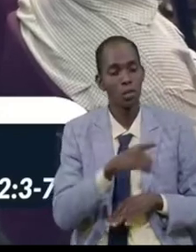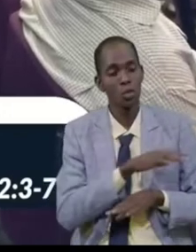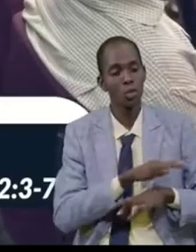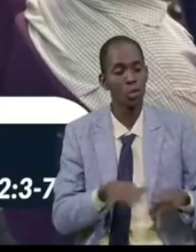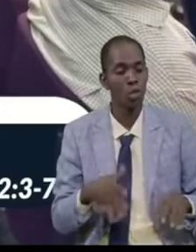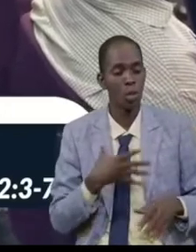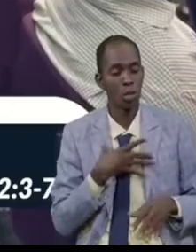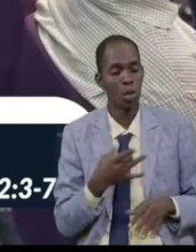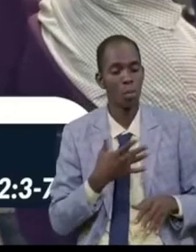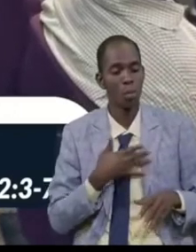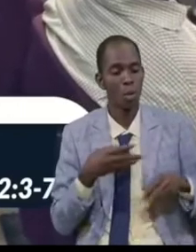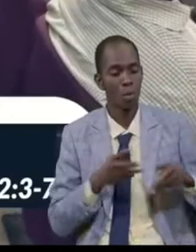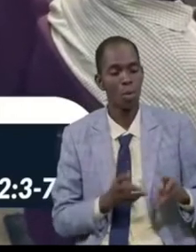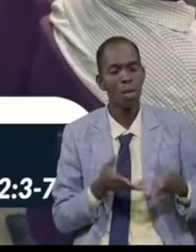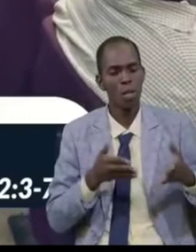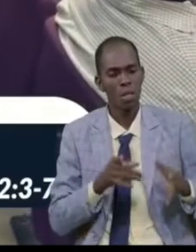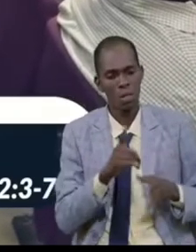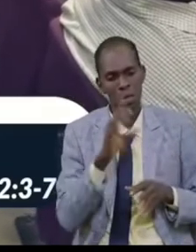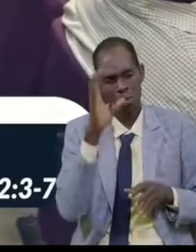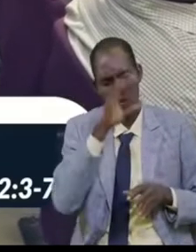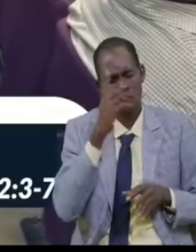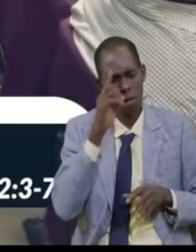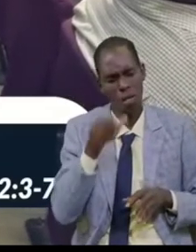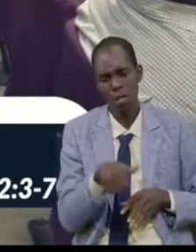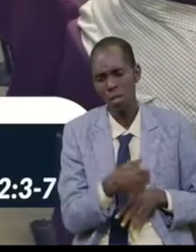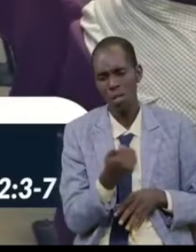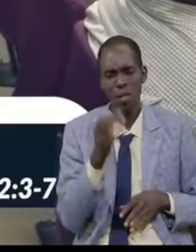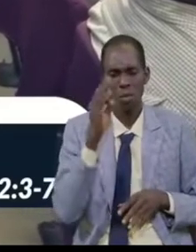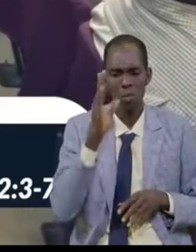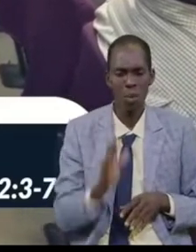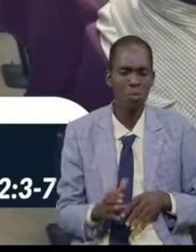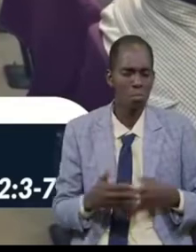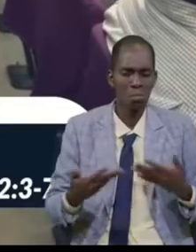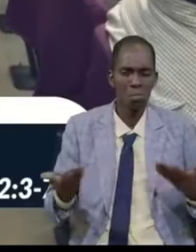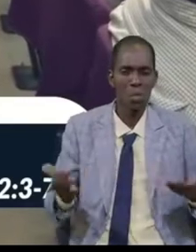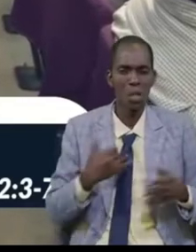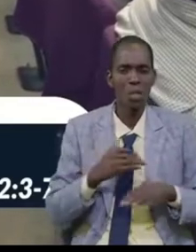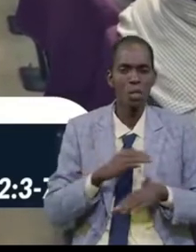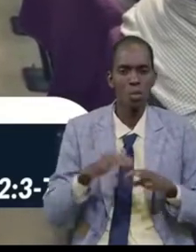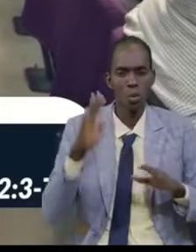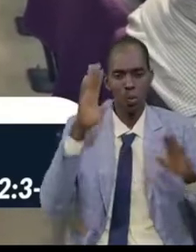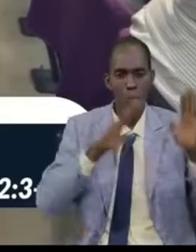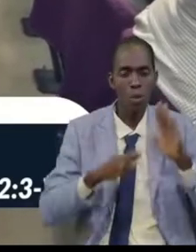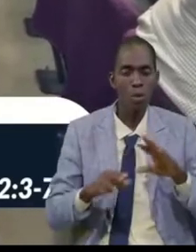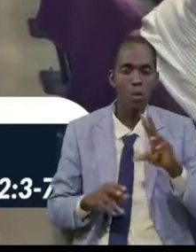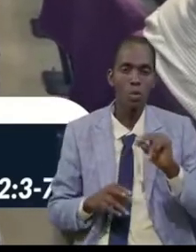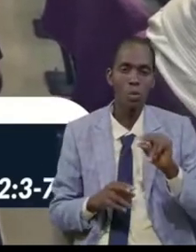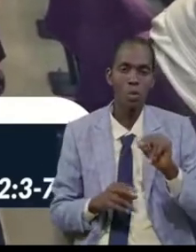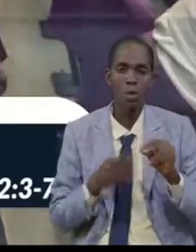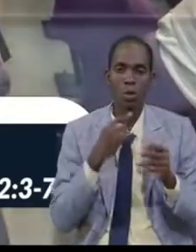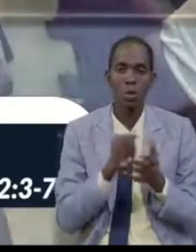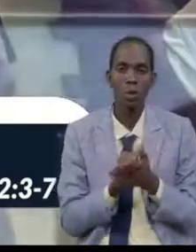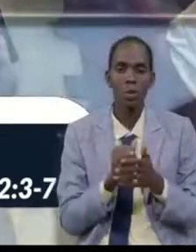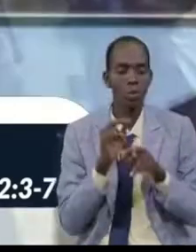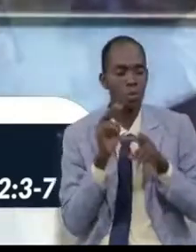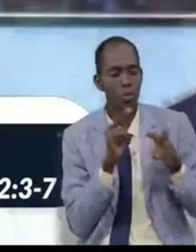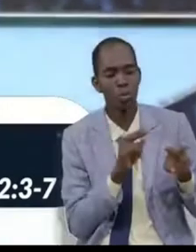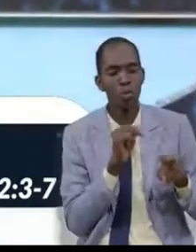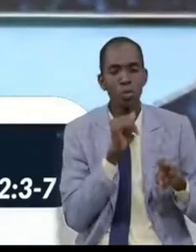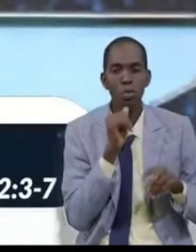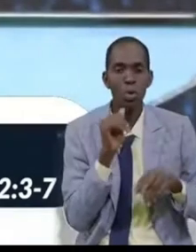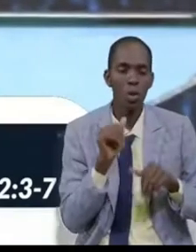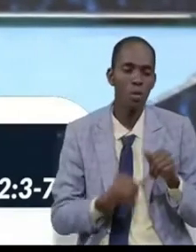like my method, let them go and find another pastor. It says no. It says, look not every man on his own